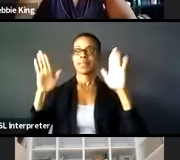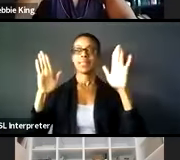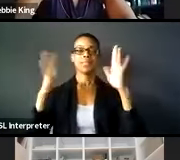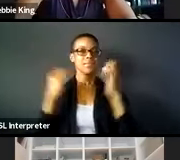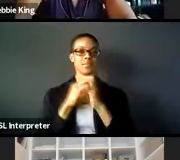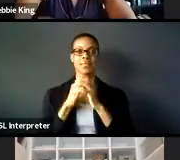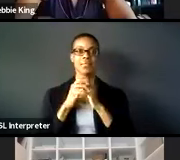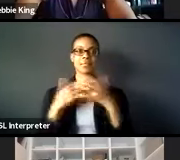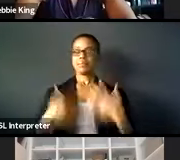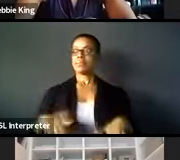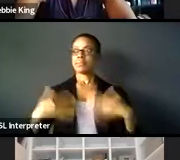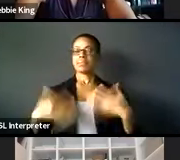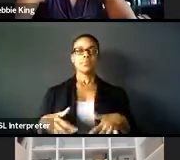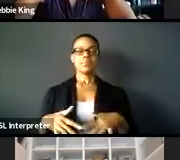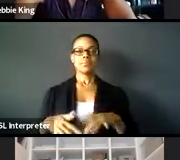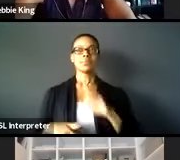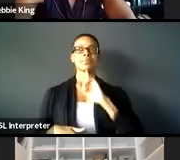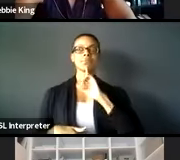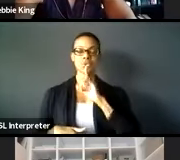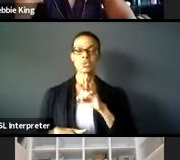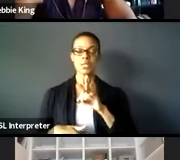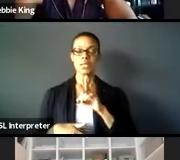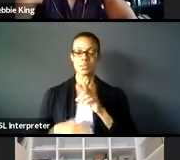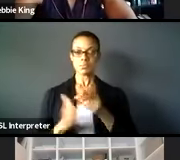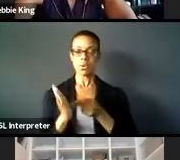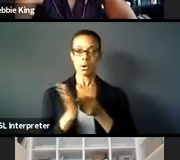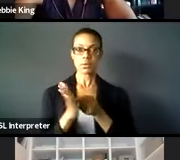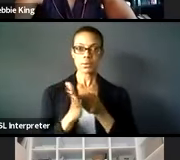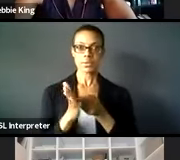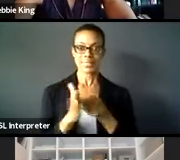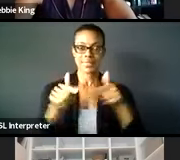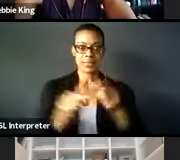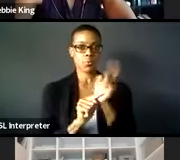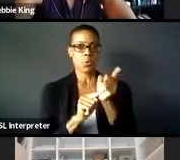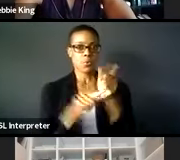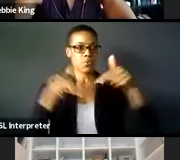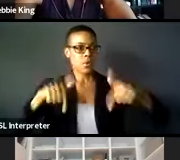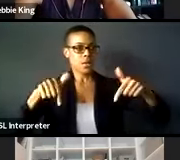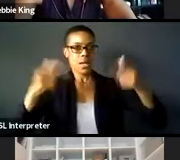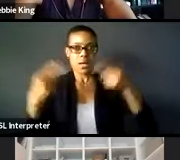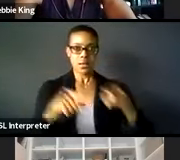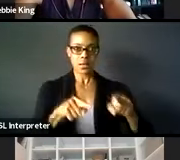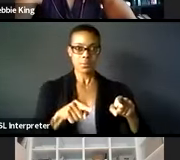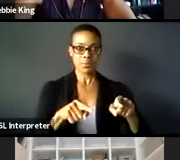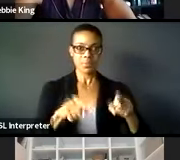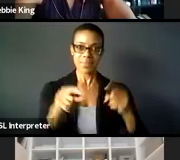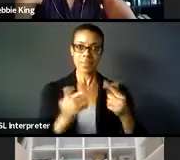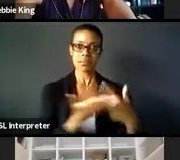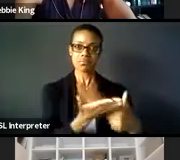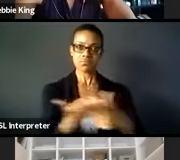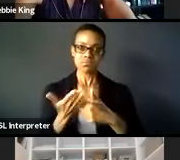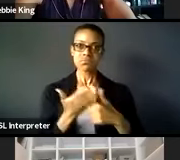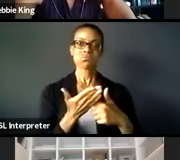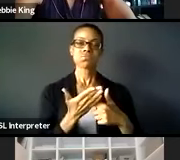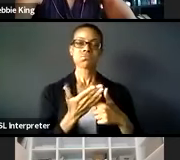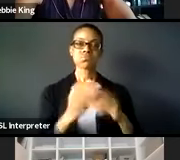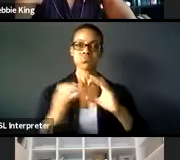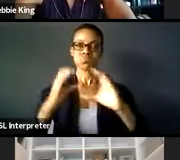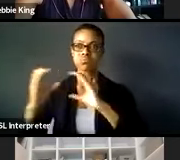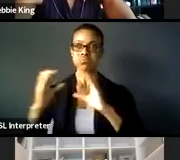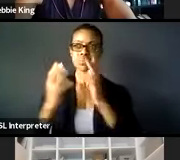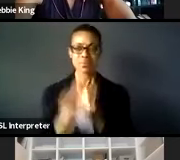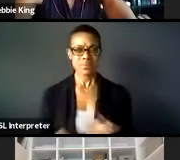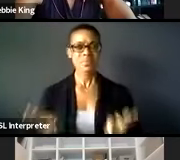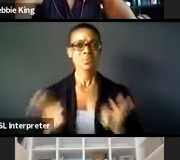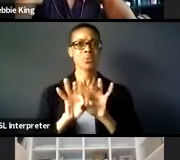memory. Like, really, truly, please take note of this moment in time and this conversation and how important it is for all